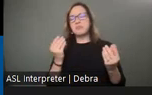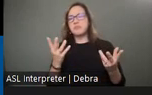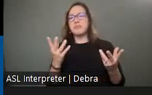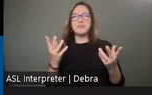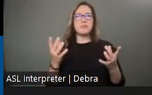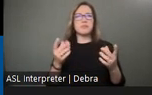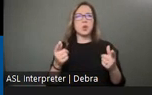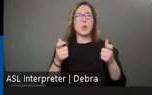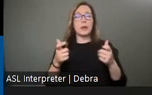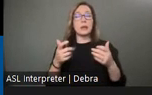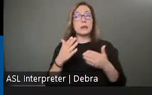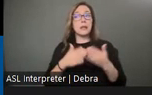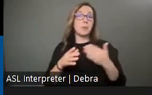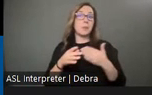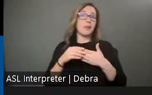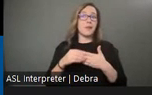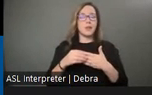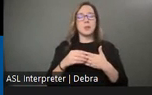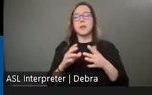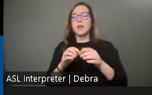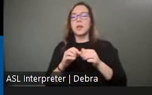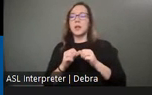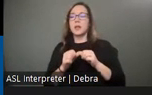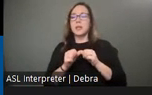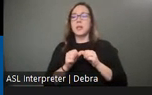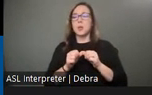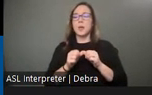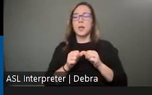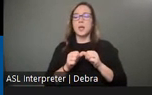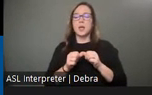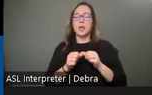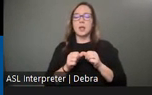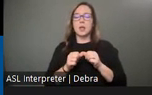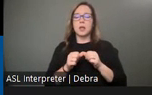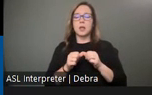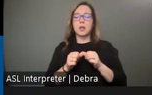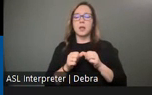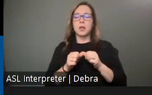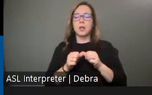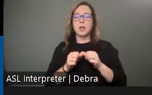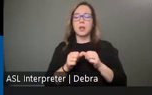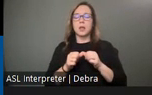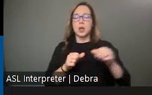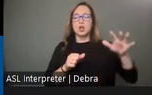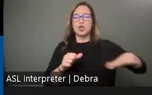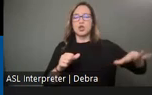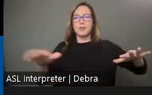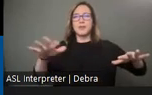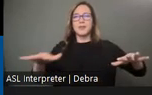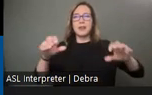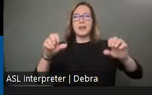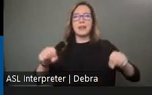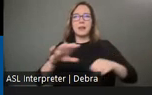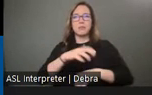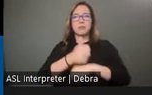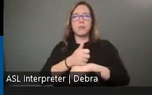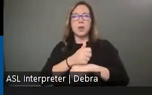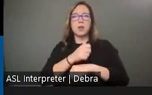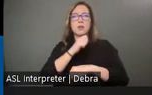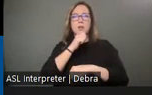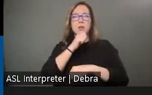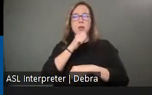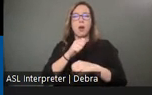some of the flexibilities, continuing that jurisdictions can implement non-congregate sheltering without seeking prior